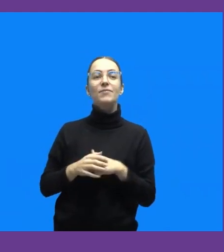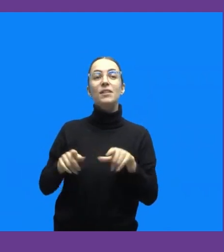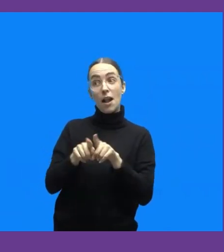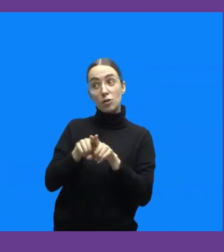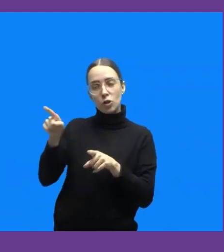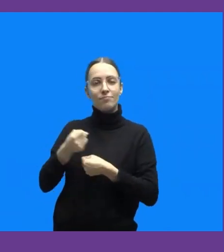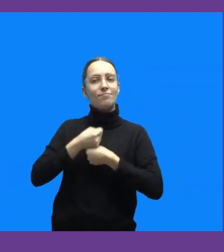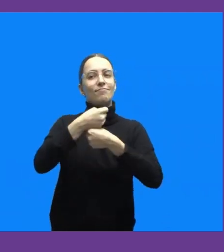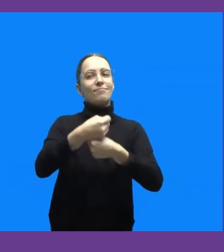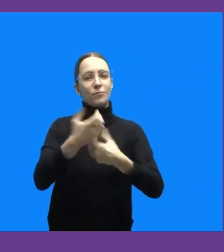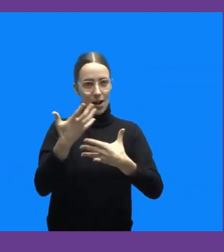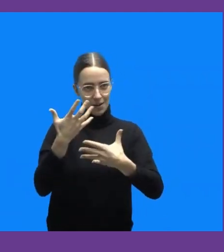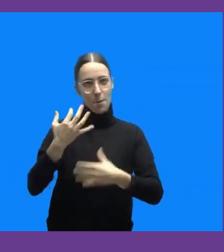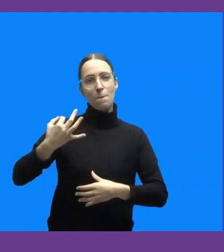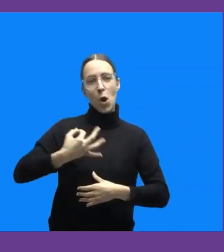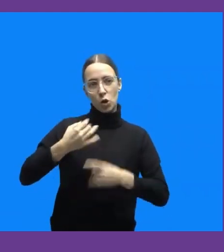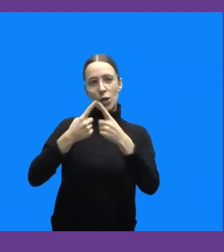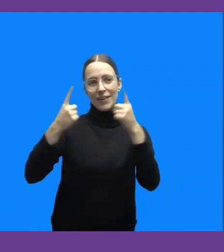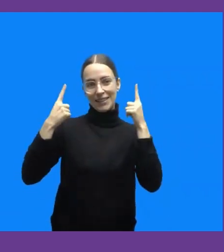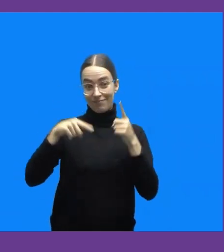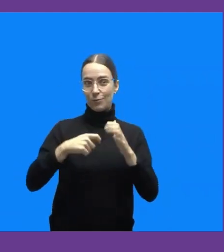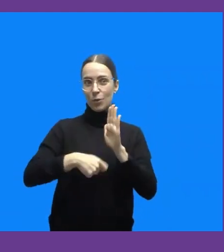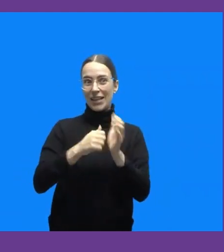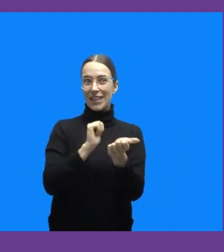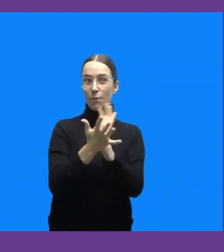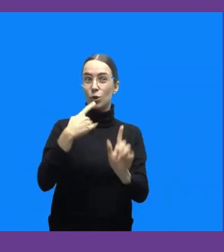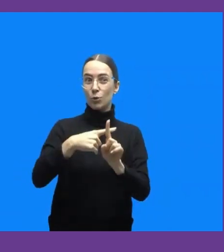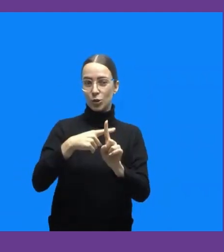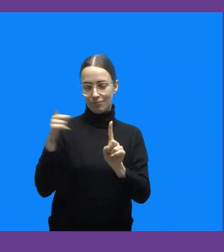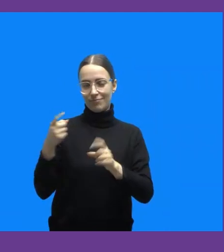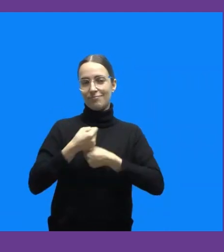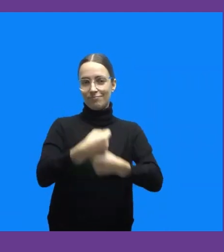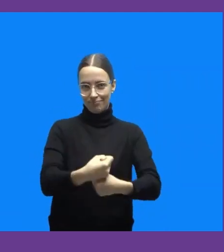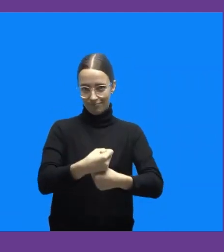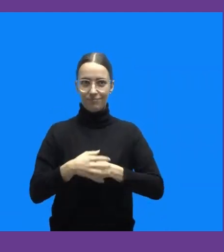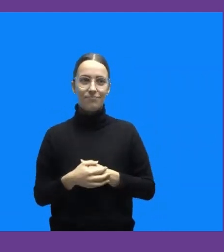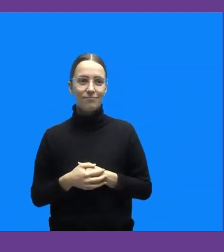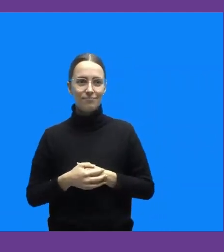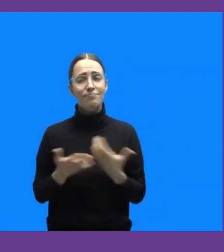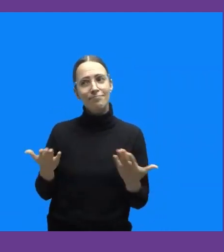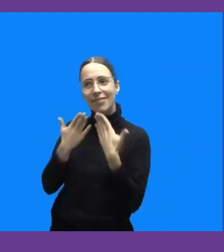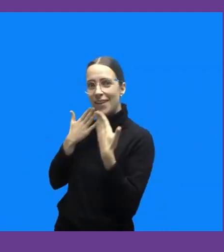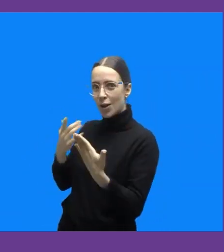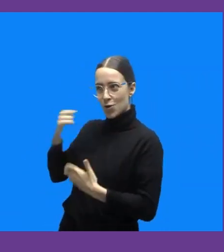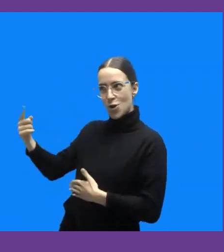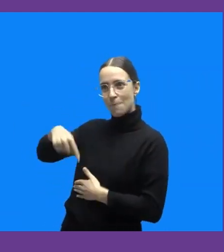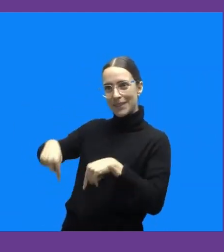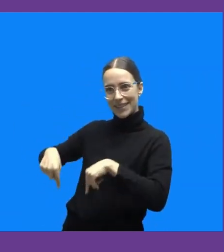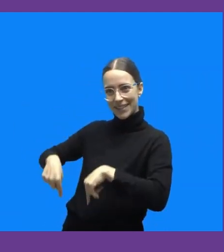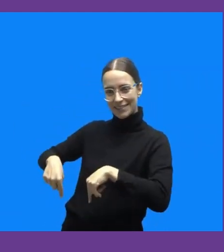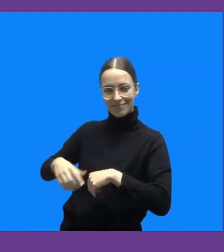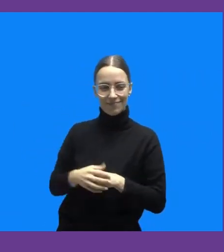project. So thank you for being here. And my next guest is Anne